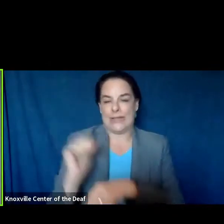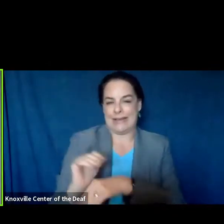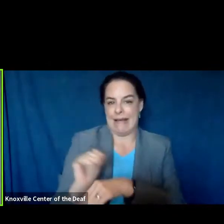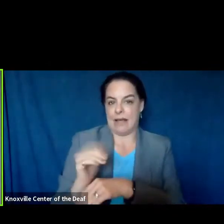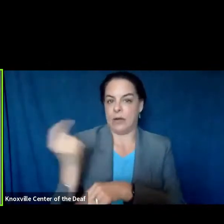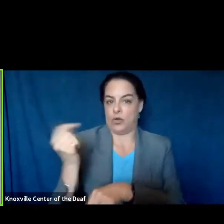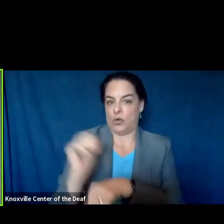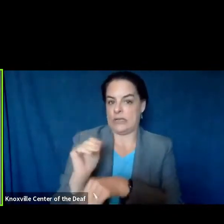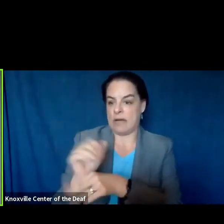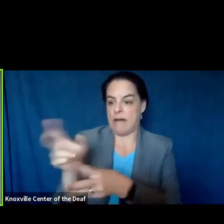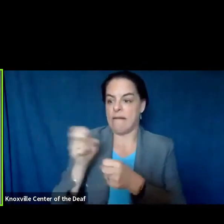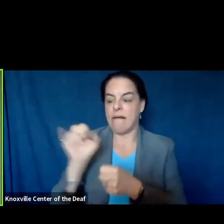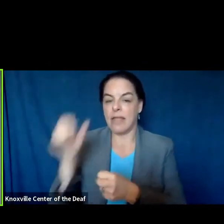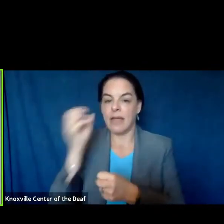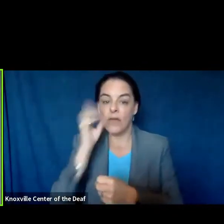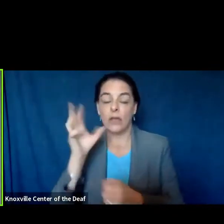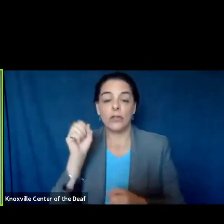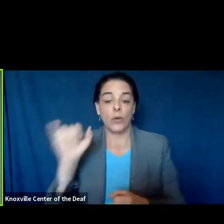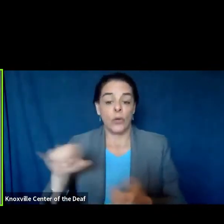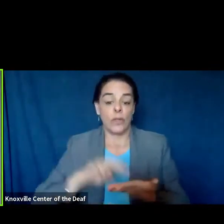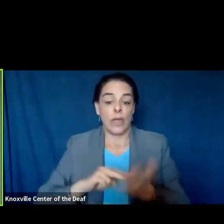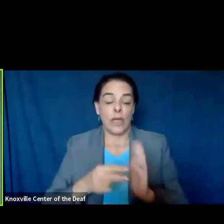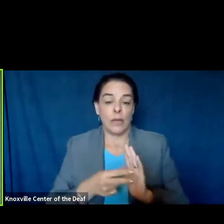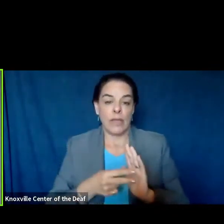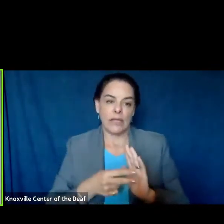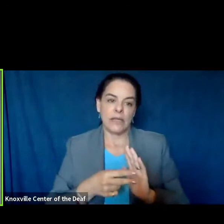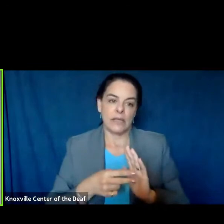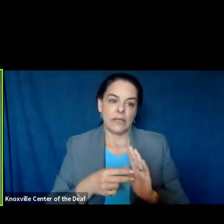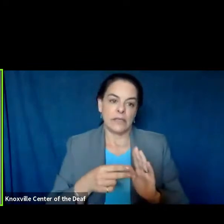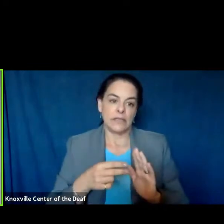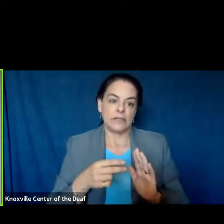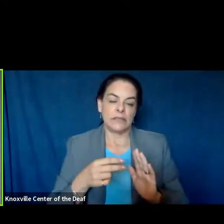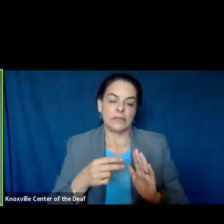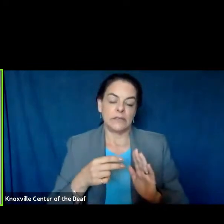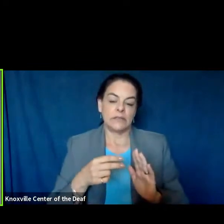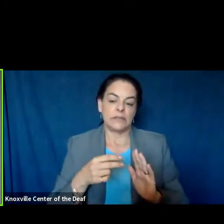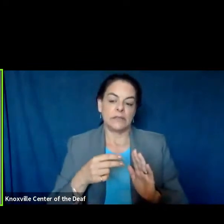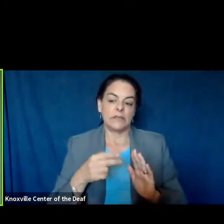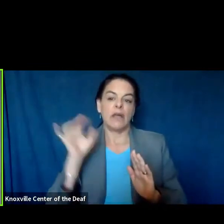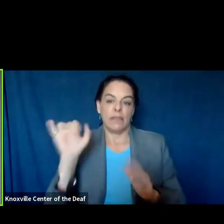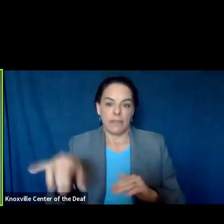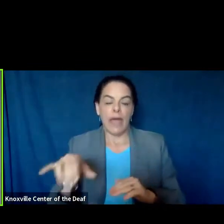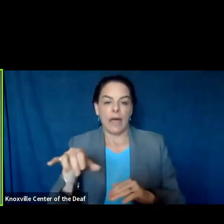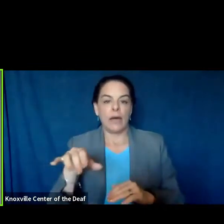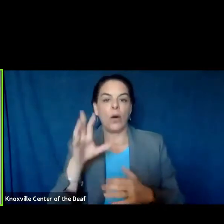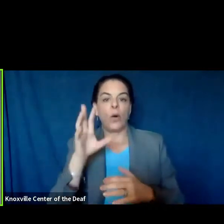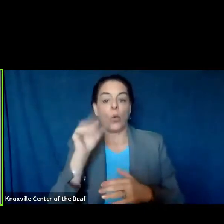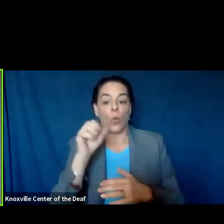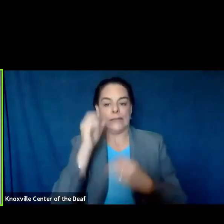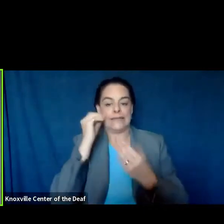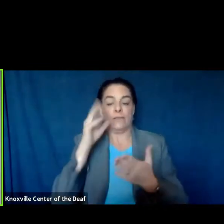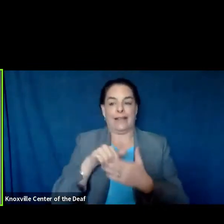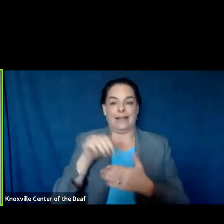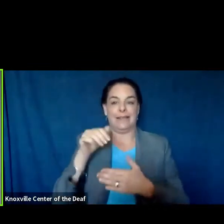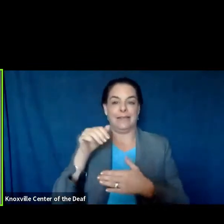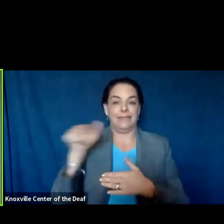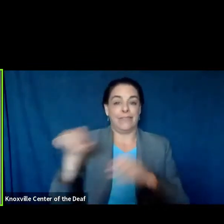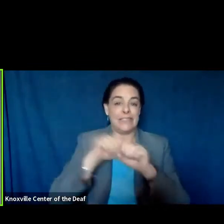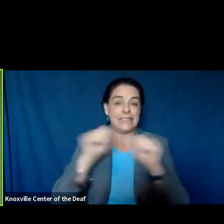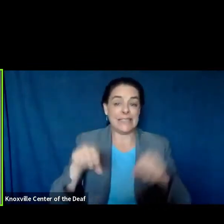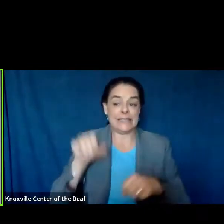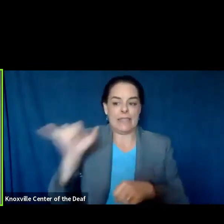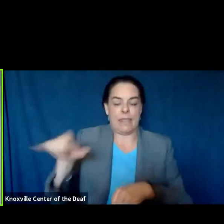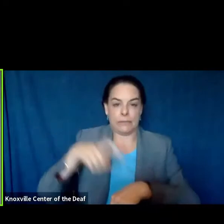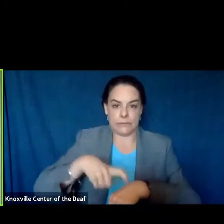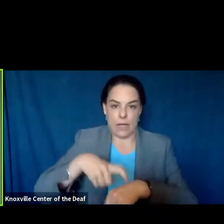Tuesday night. And so that would have been for Wednesday's publishing, sorry. So that was the data that was in the system at that time.